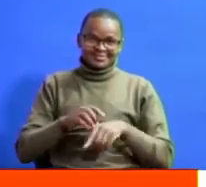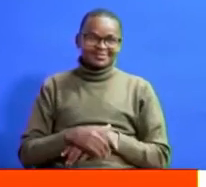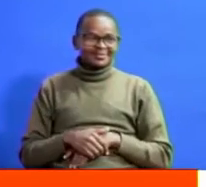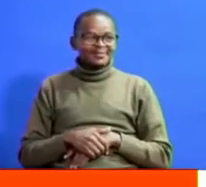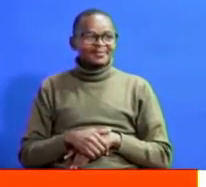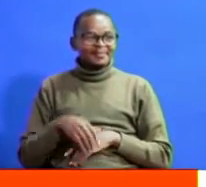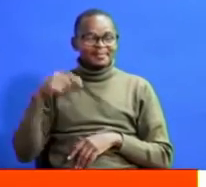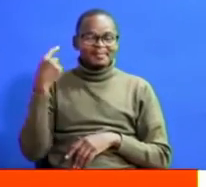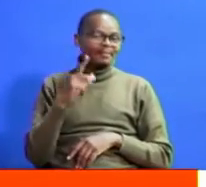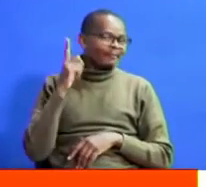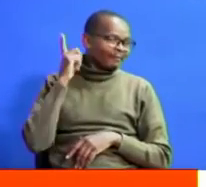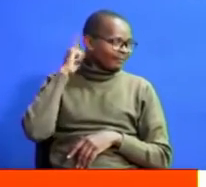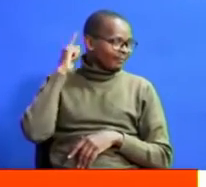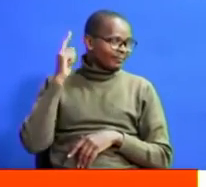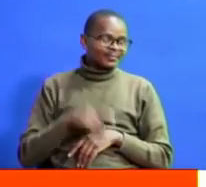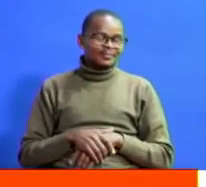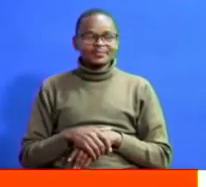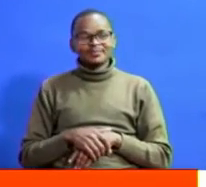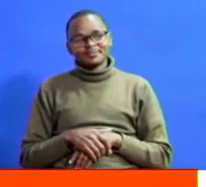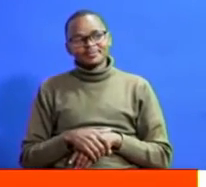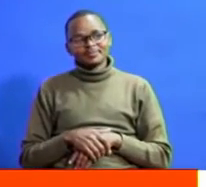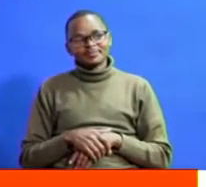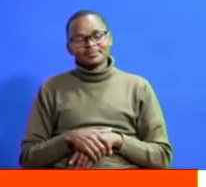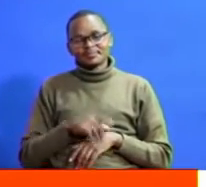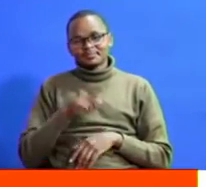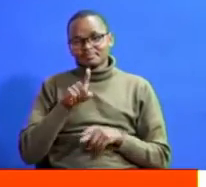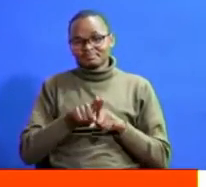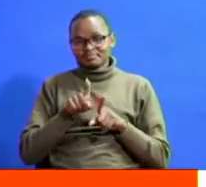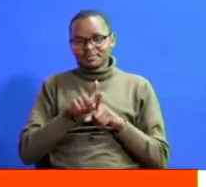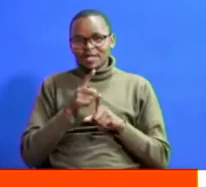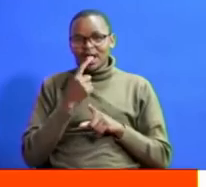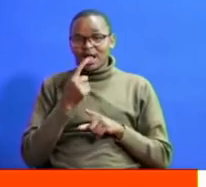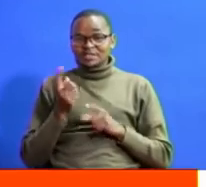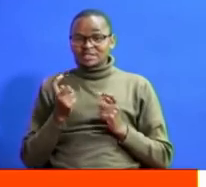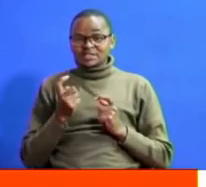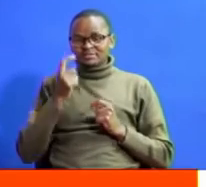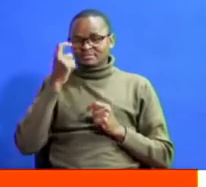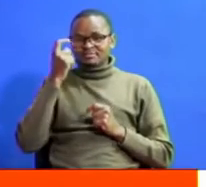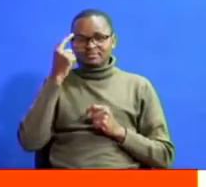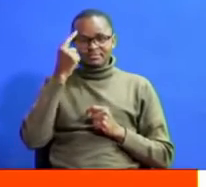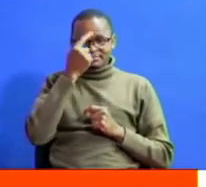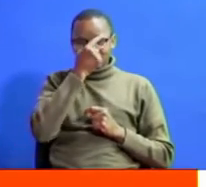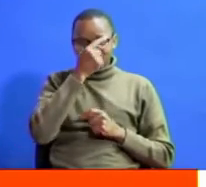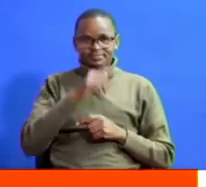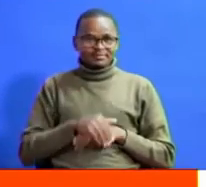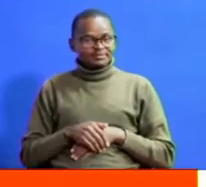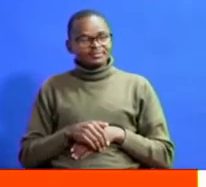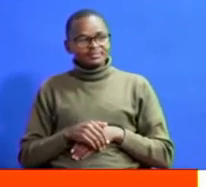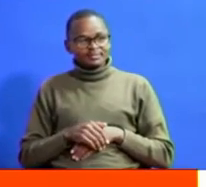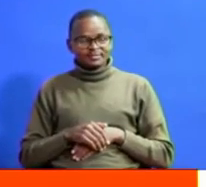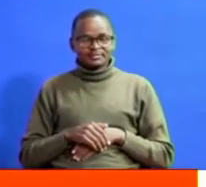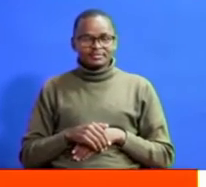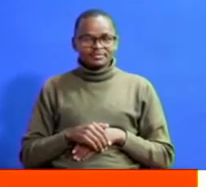pigwa hapa na pilipili ikaingia kwa macho, ikaingia kwa